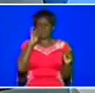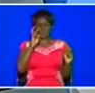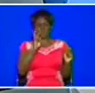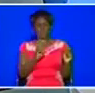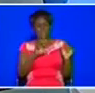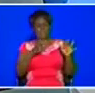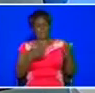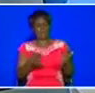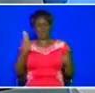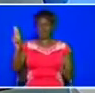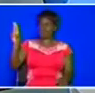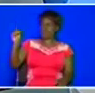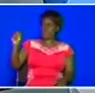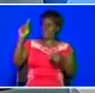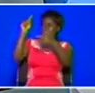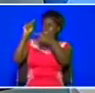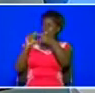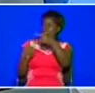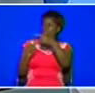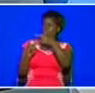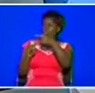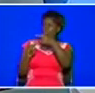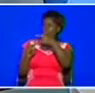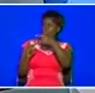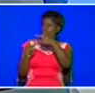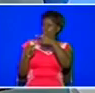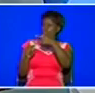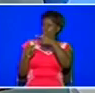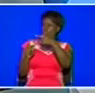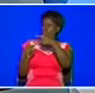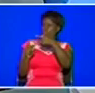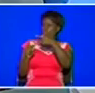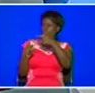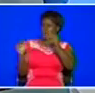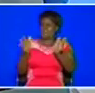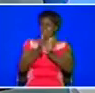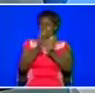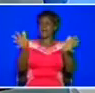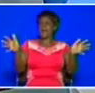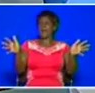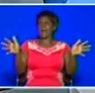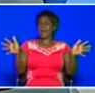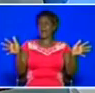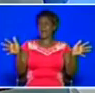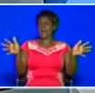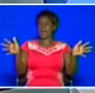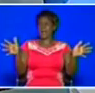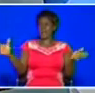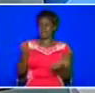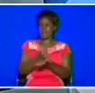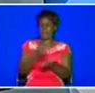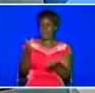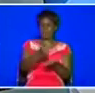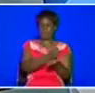at the way the UN ratio is, mm-hmm. The whole spectrum of getting police